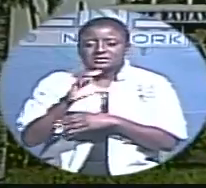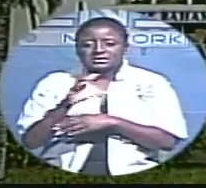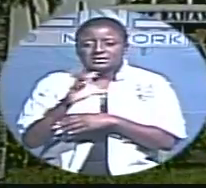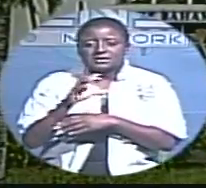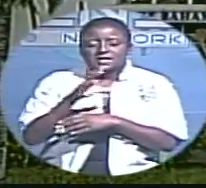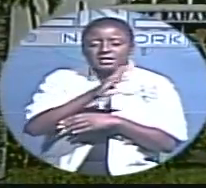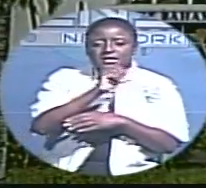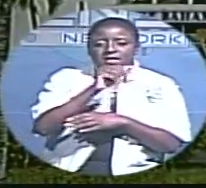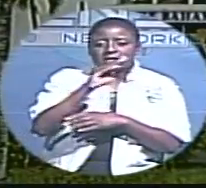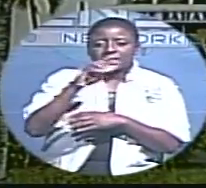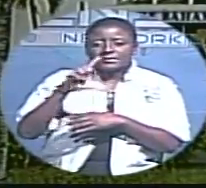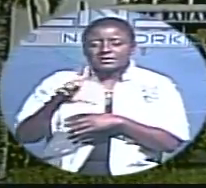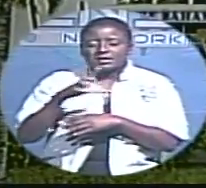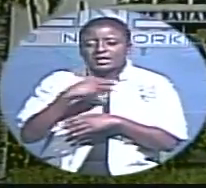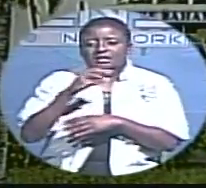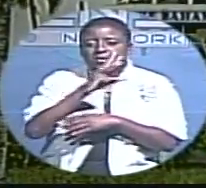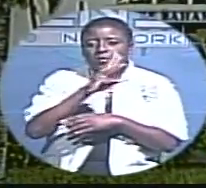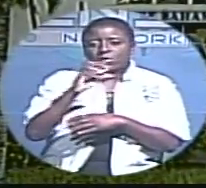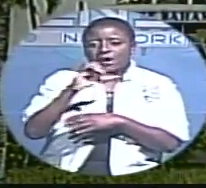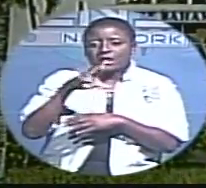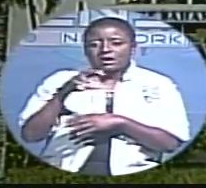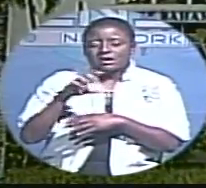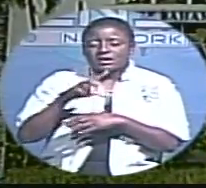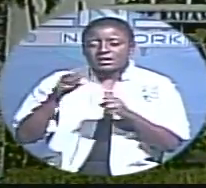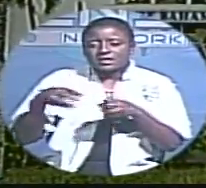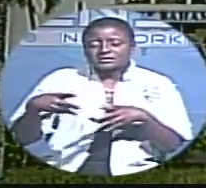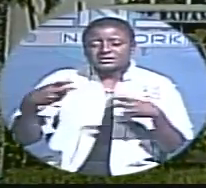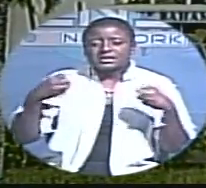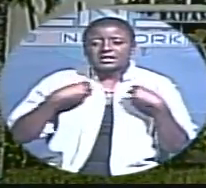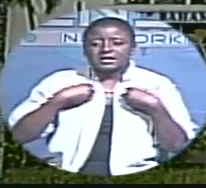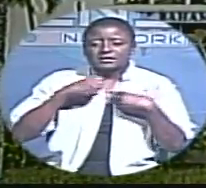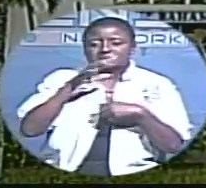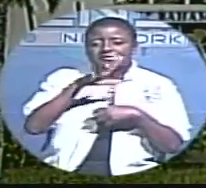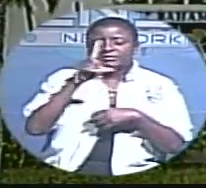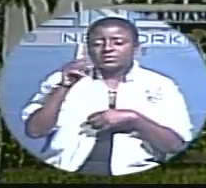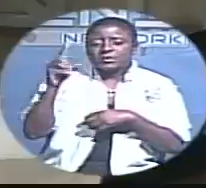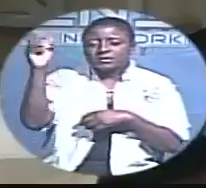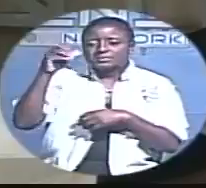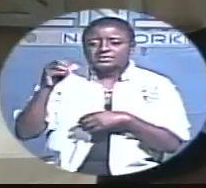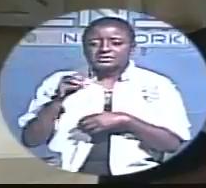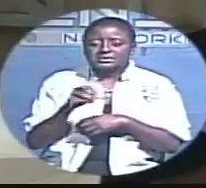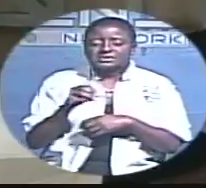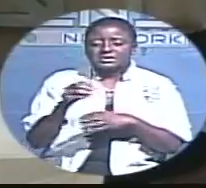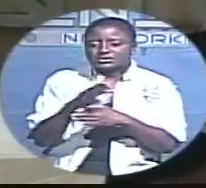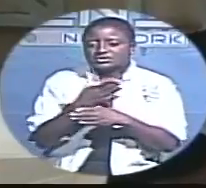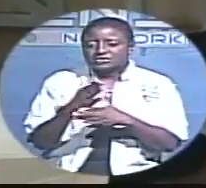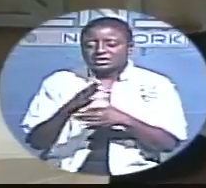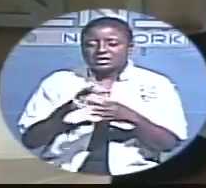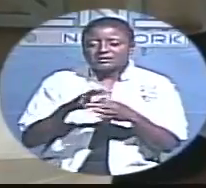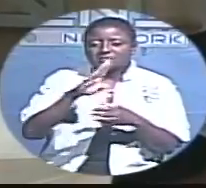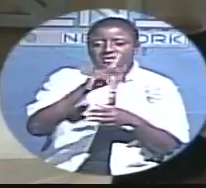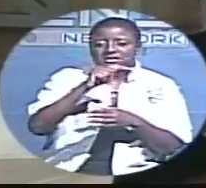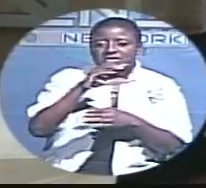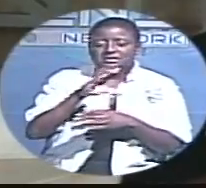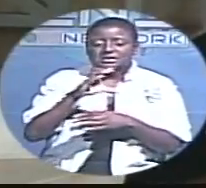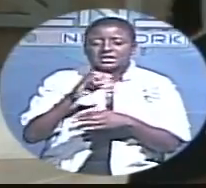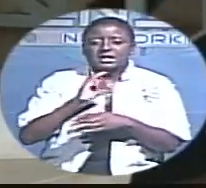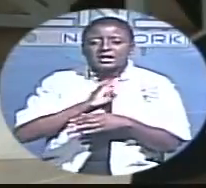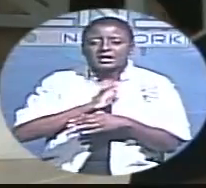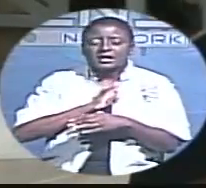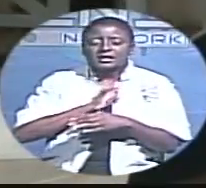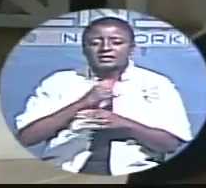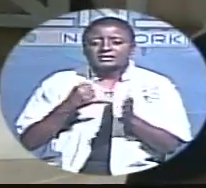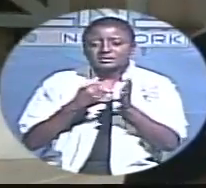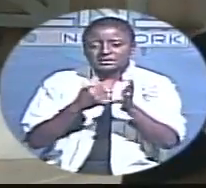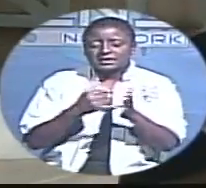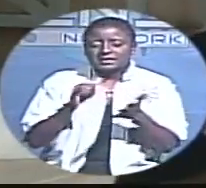Lime, who has 51% ownership in BTC, during a private meeting at his office on Monday. I have indicated that my government remains faithful